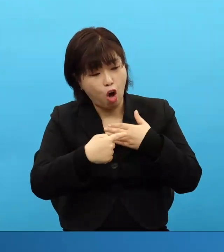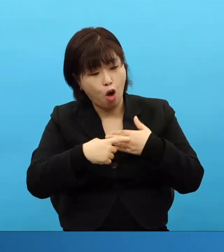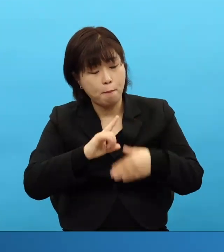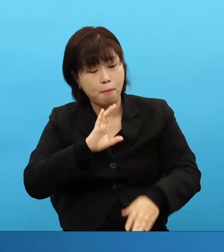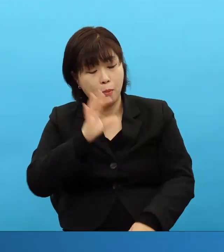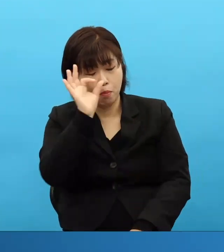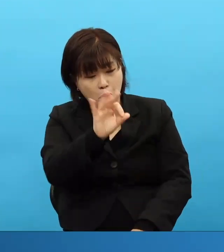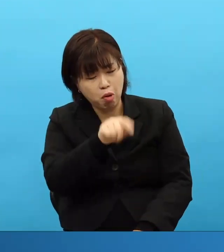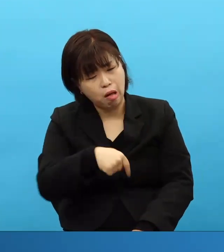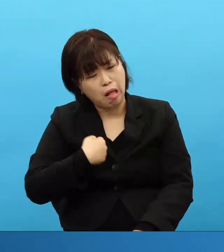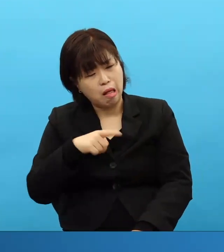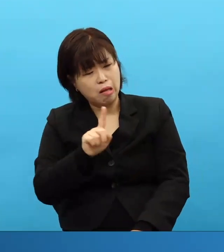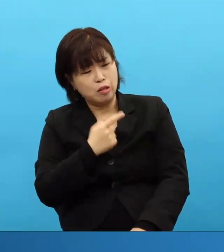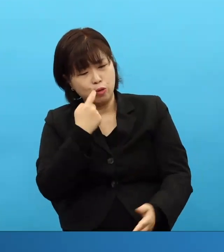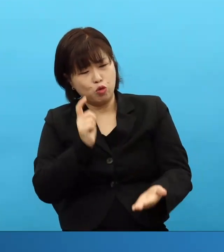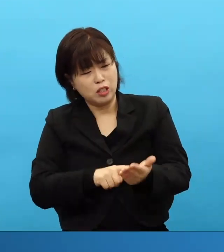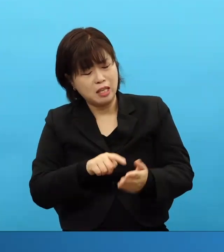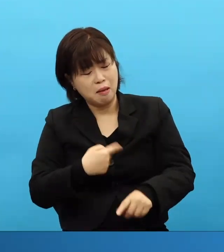after this.